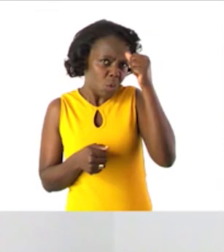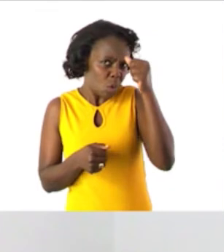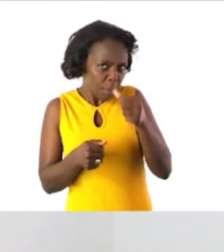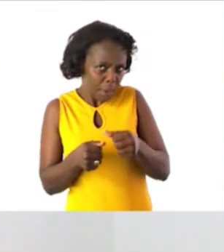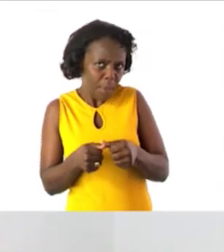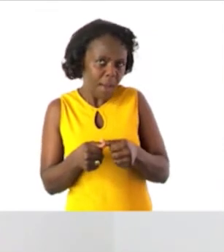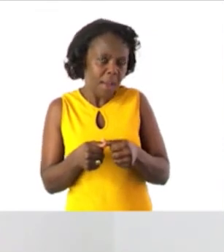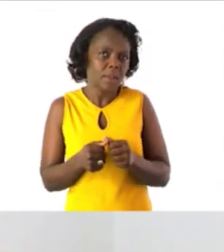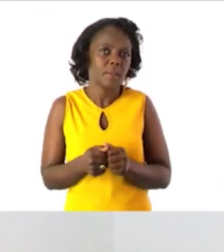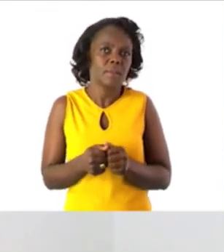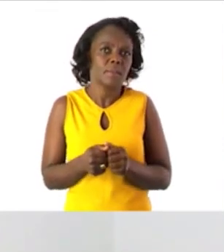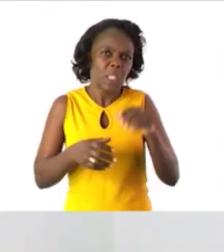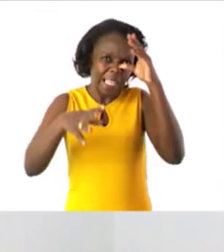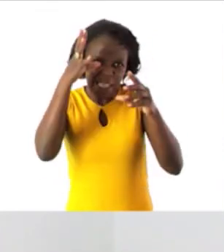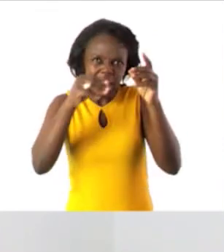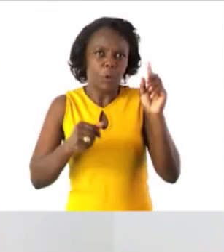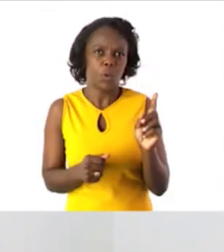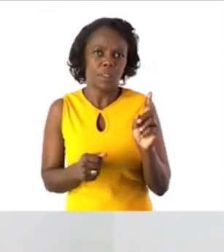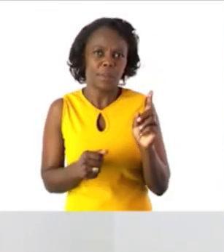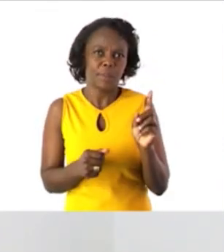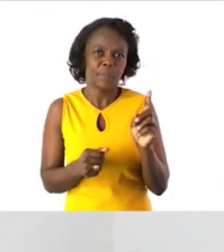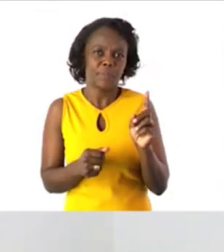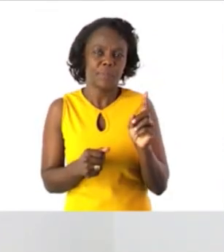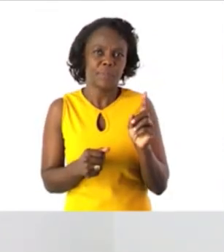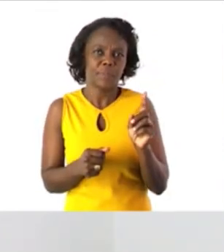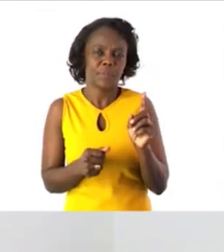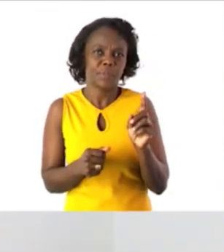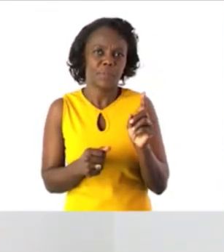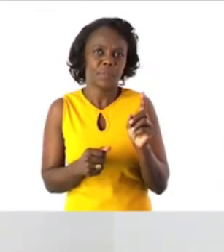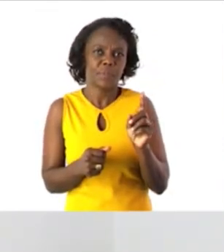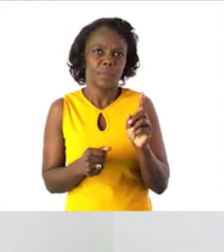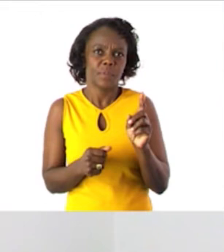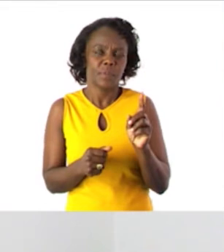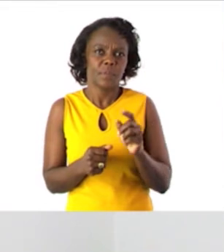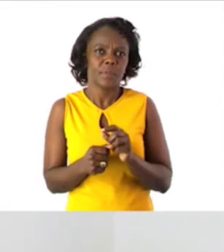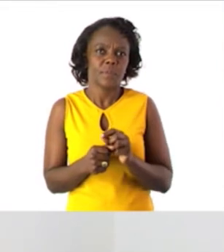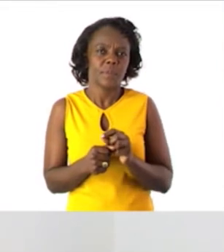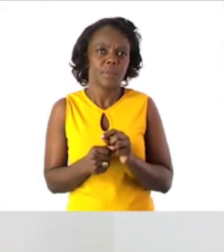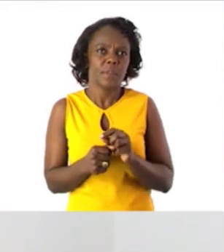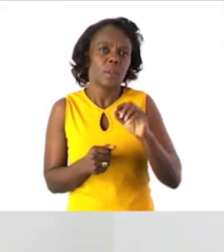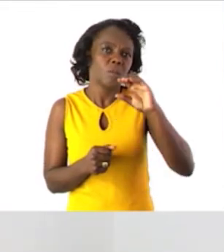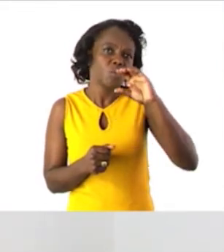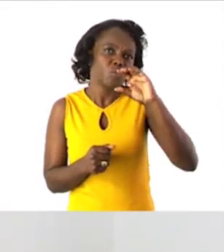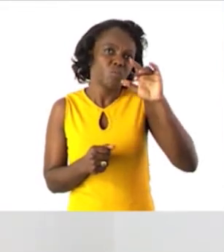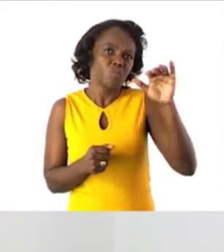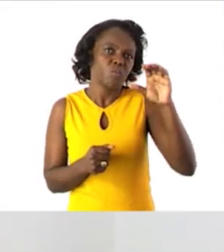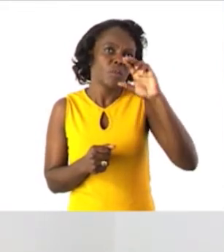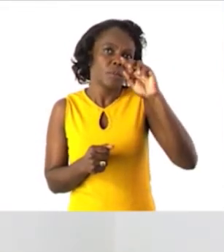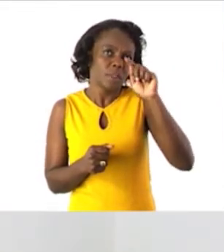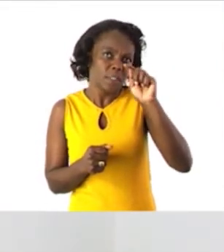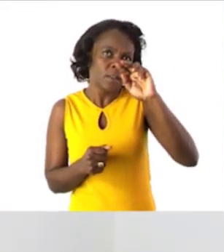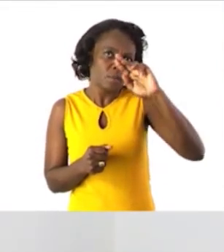learned. Remember what we have learned? We have learned about the t and the h sound. How